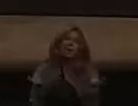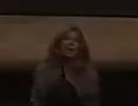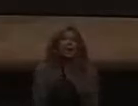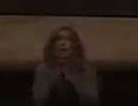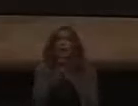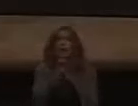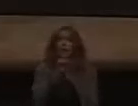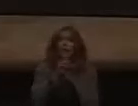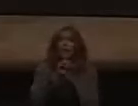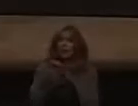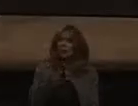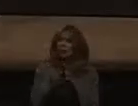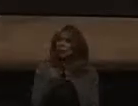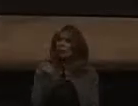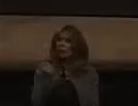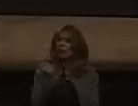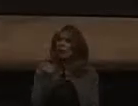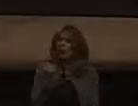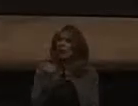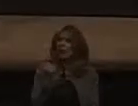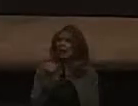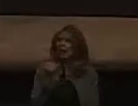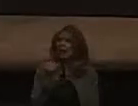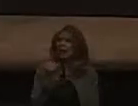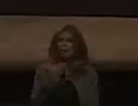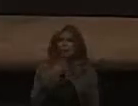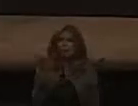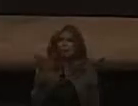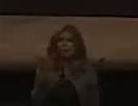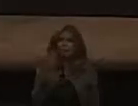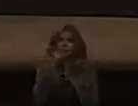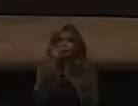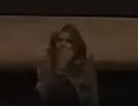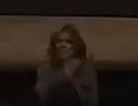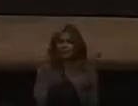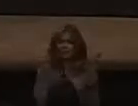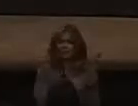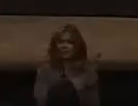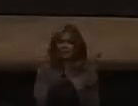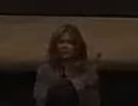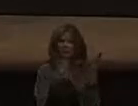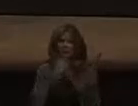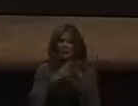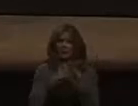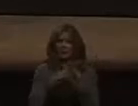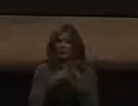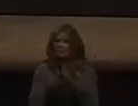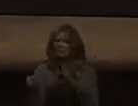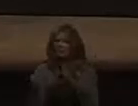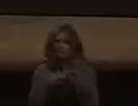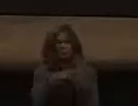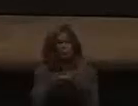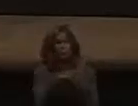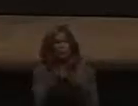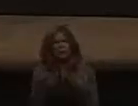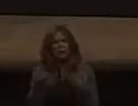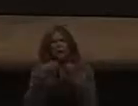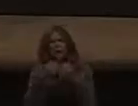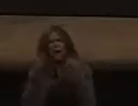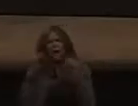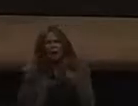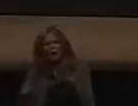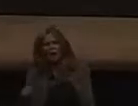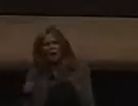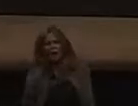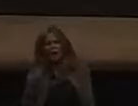a checklist to municipalities to show them how they can make these polling